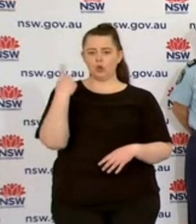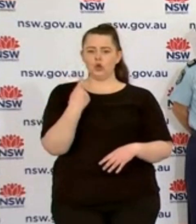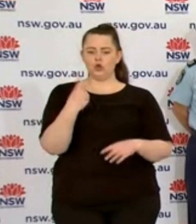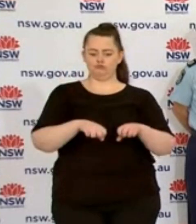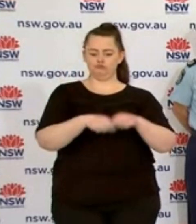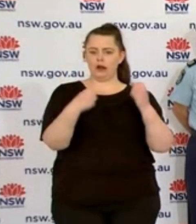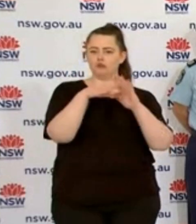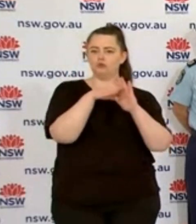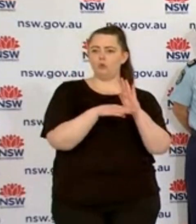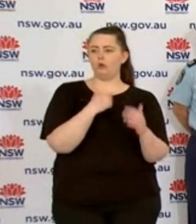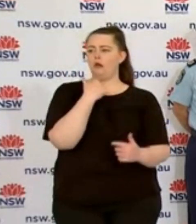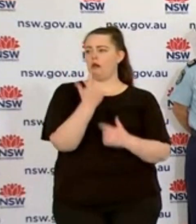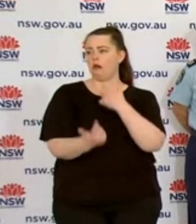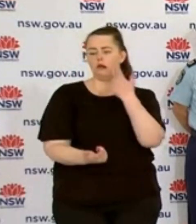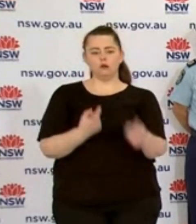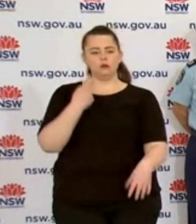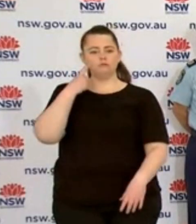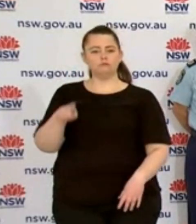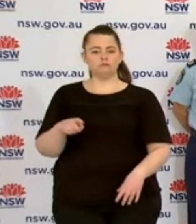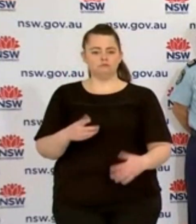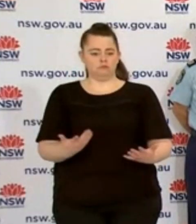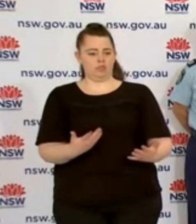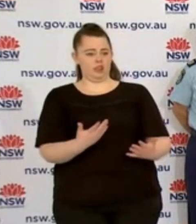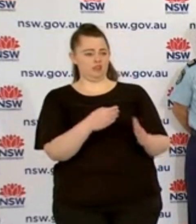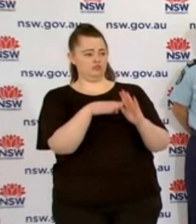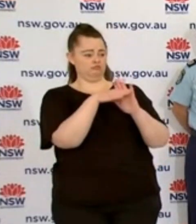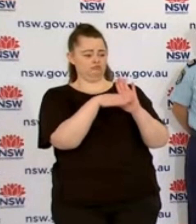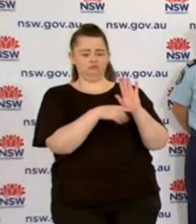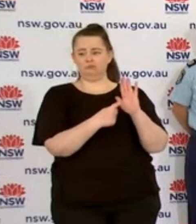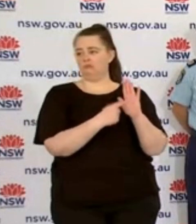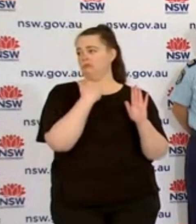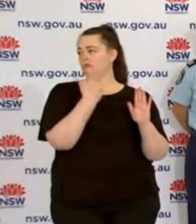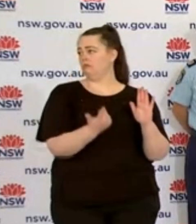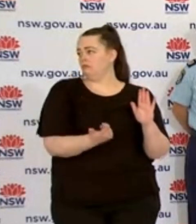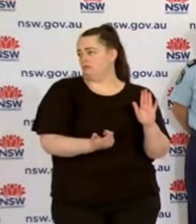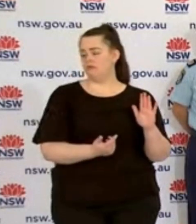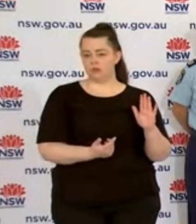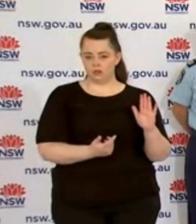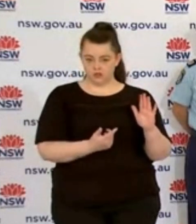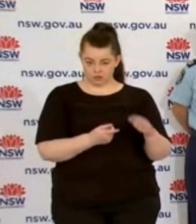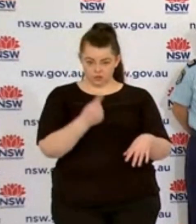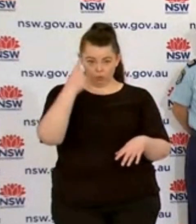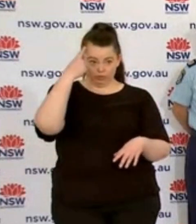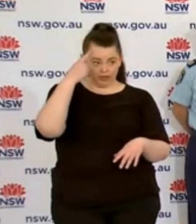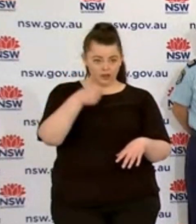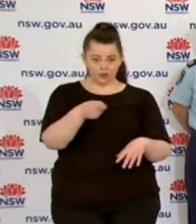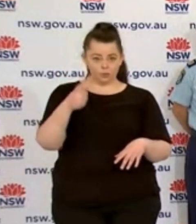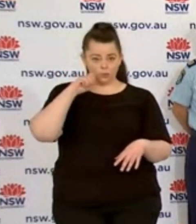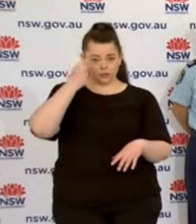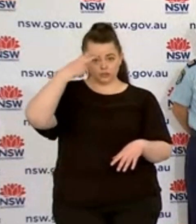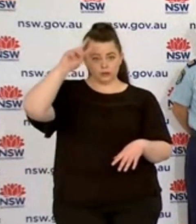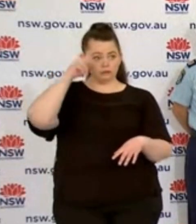who don't care or won't comply with the health order. That may not change ever. Well, that's why we're